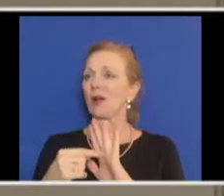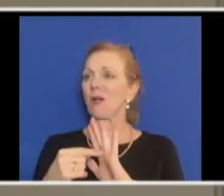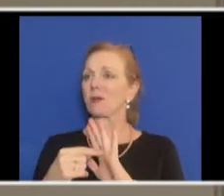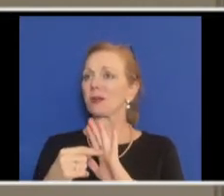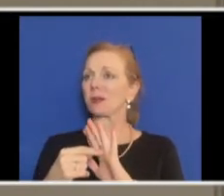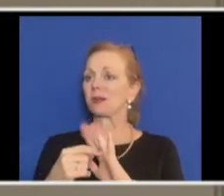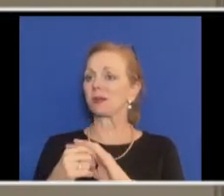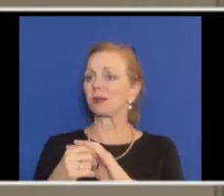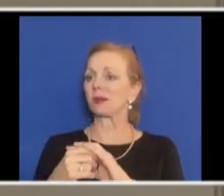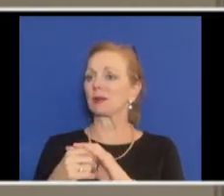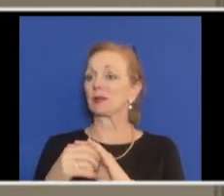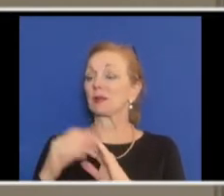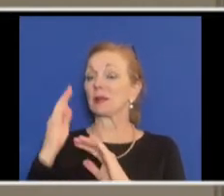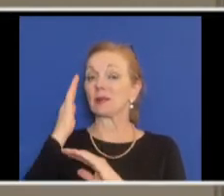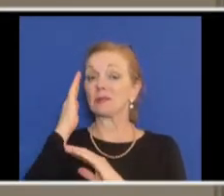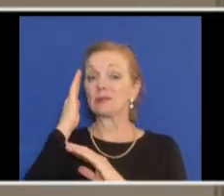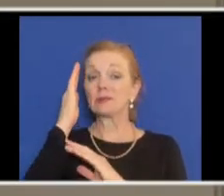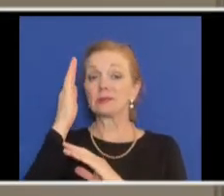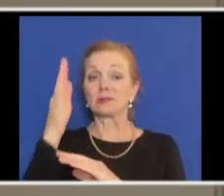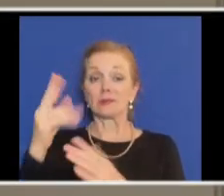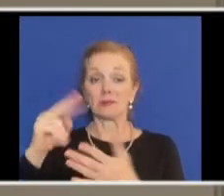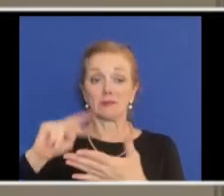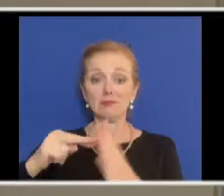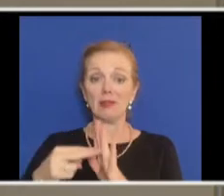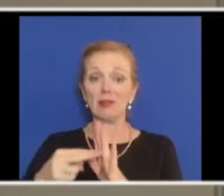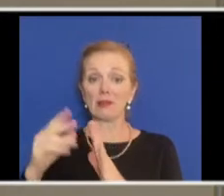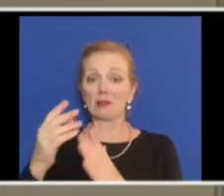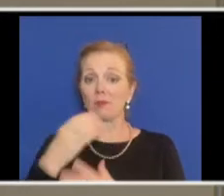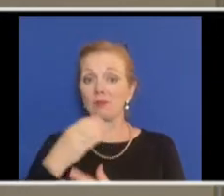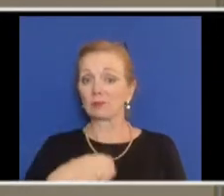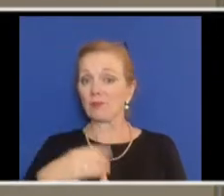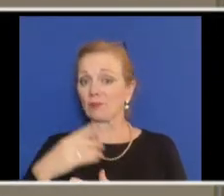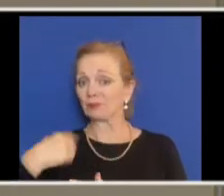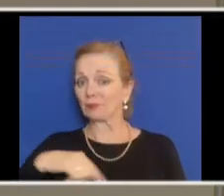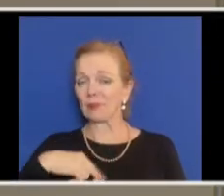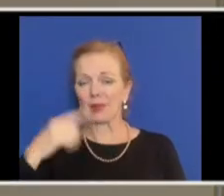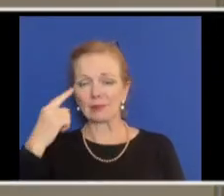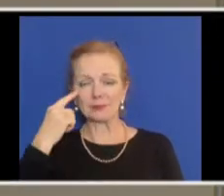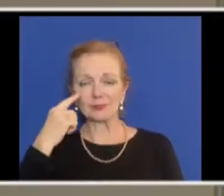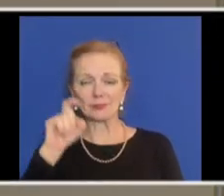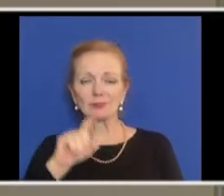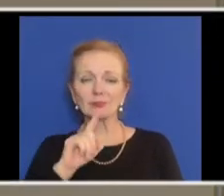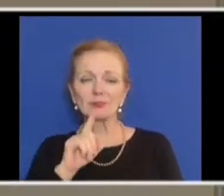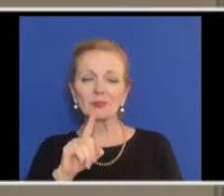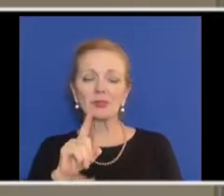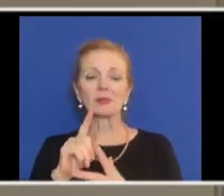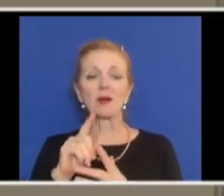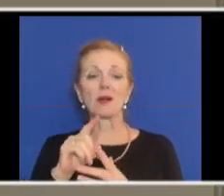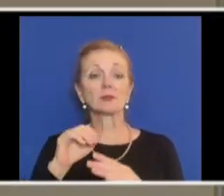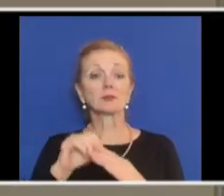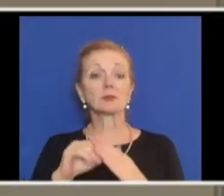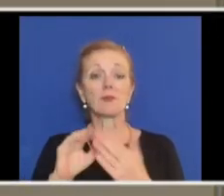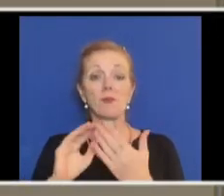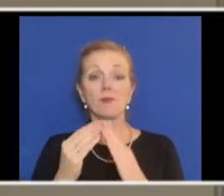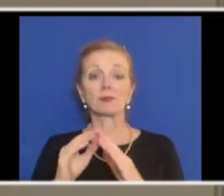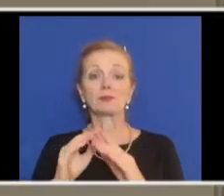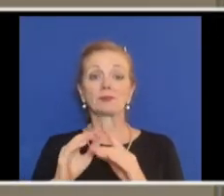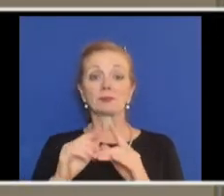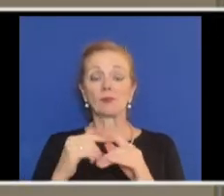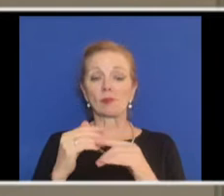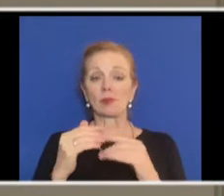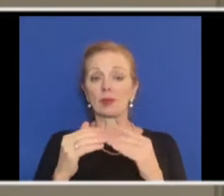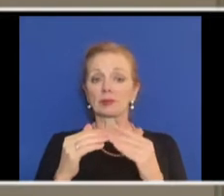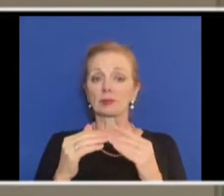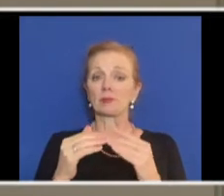the uh the future intent uh or desires of where we think it should be going we are entering the community area planning process